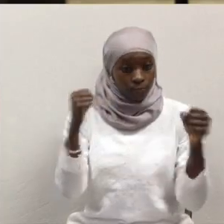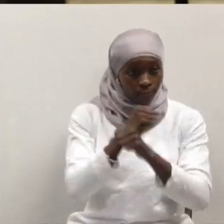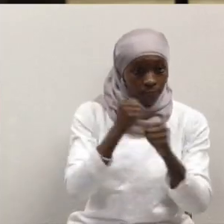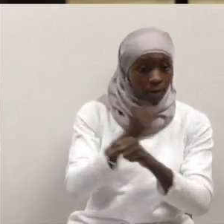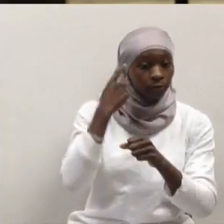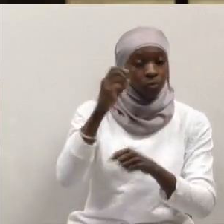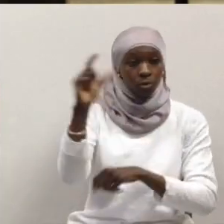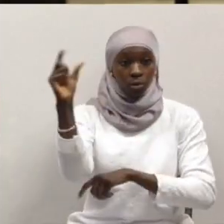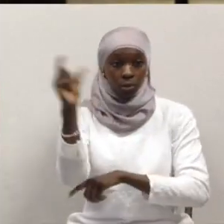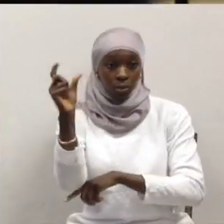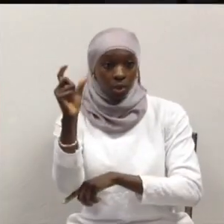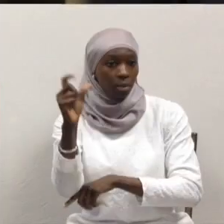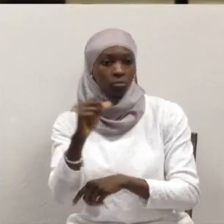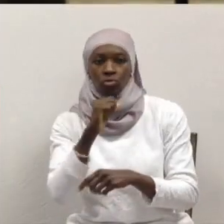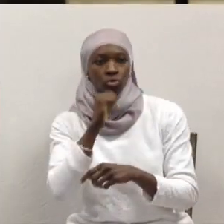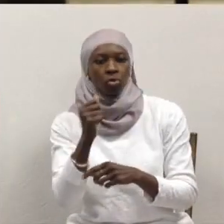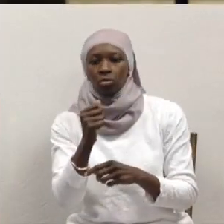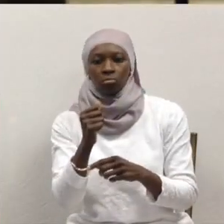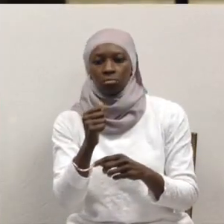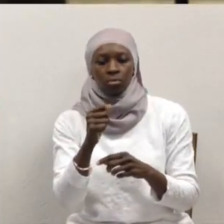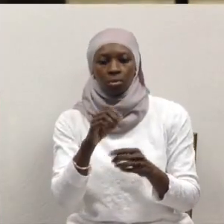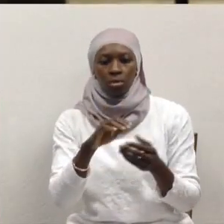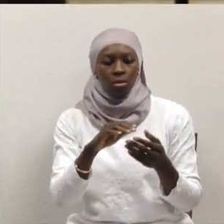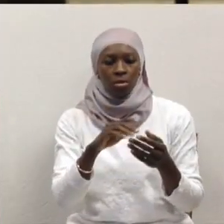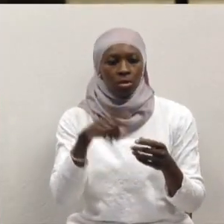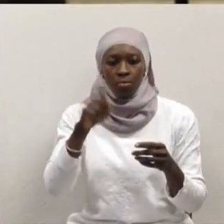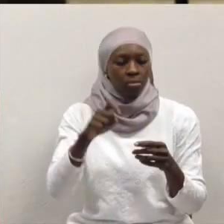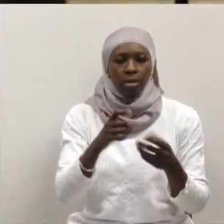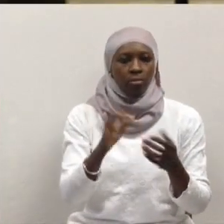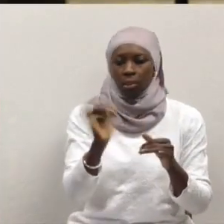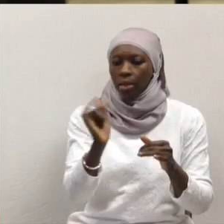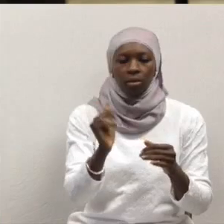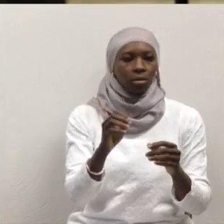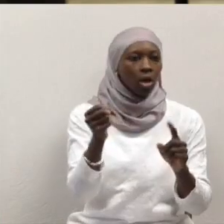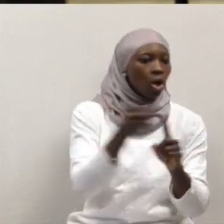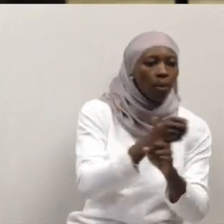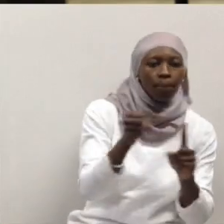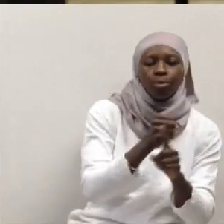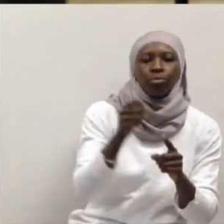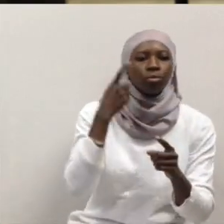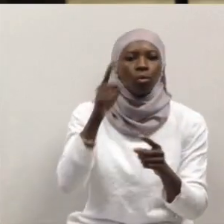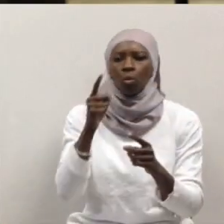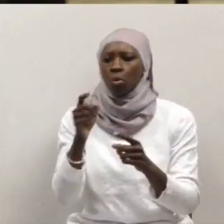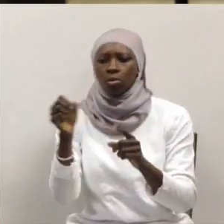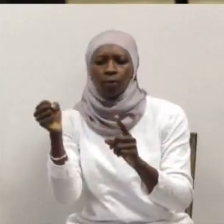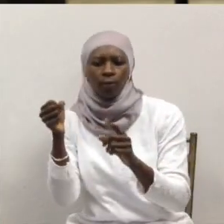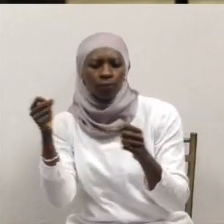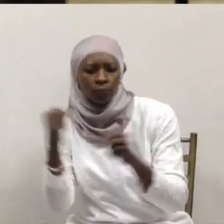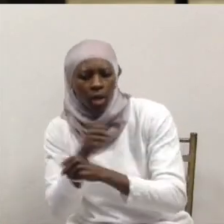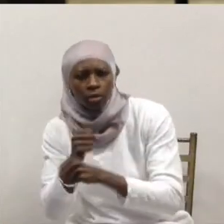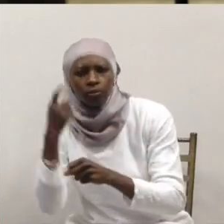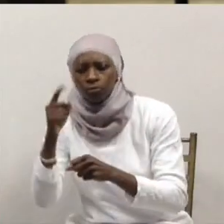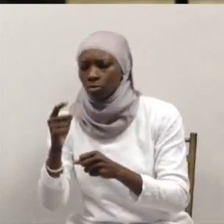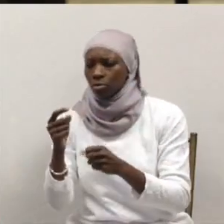fight for expansion, or a fight for resources, whether it is oil or water or anything else. A